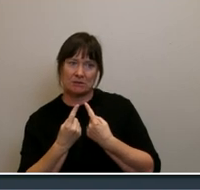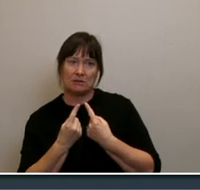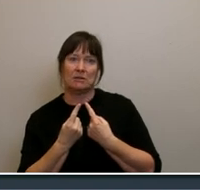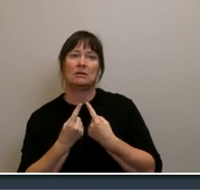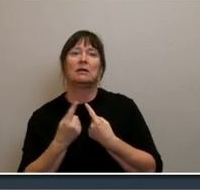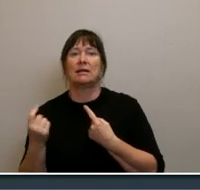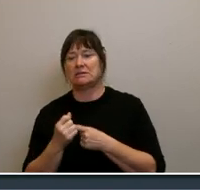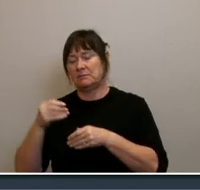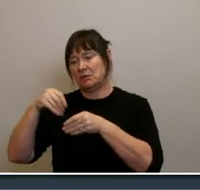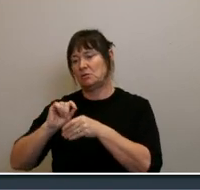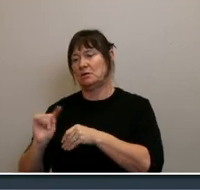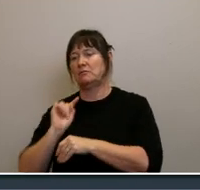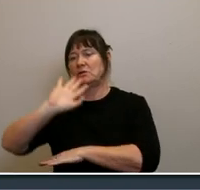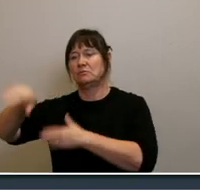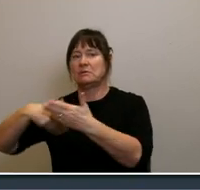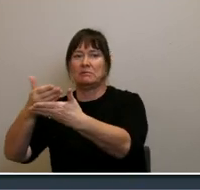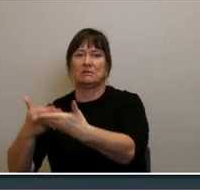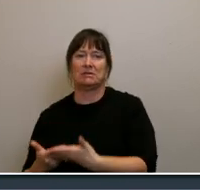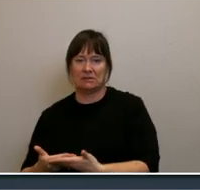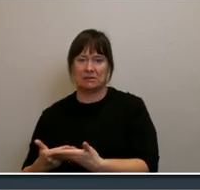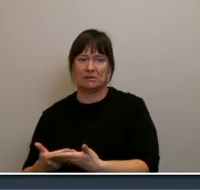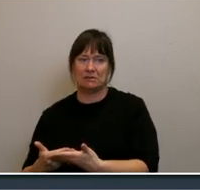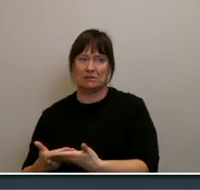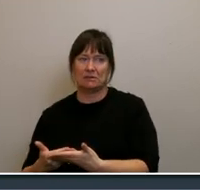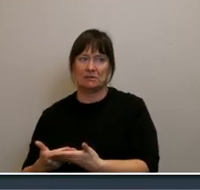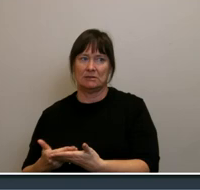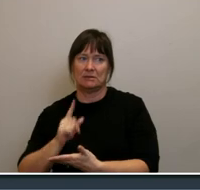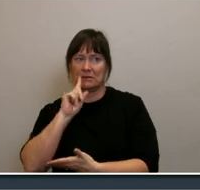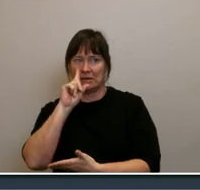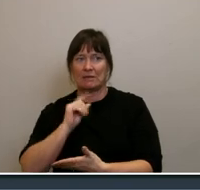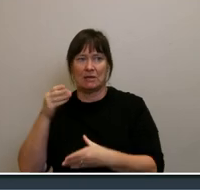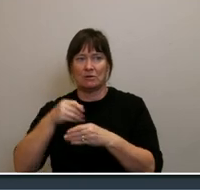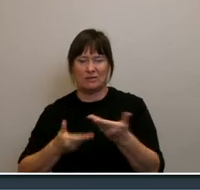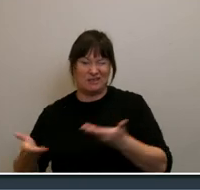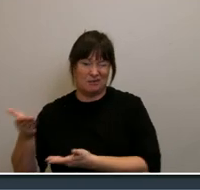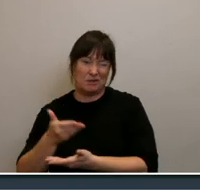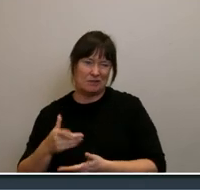all has to be in the original submission that was made. Can't be considered as part of deliberations.